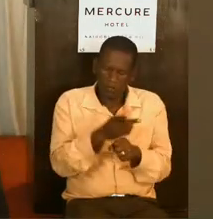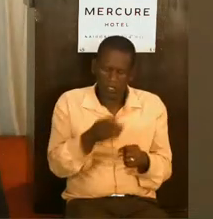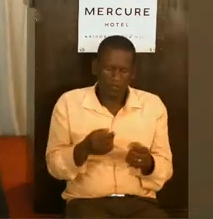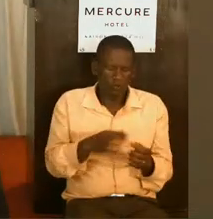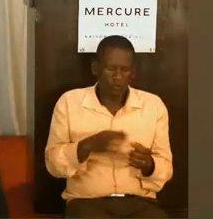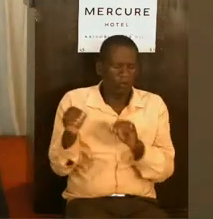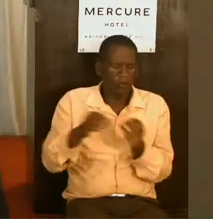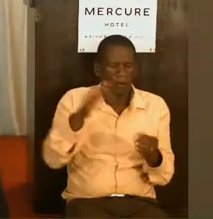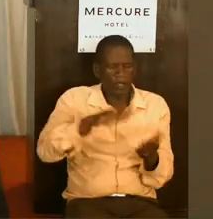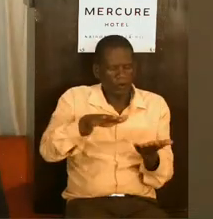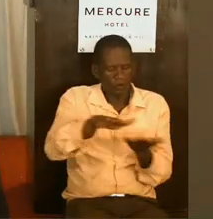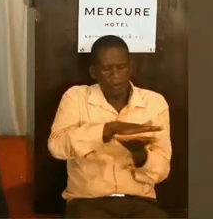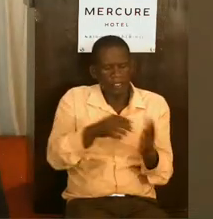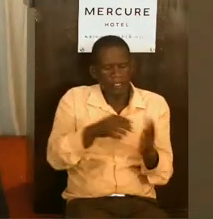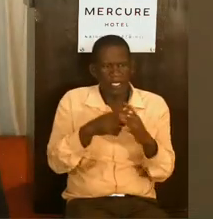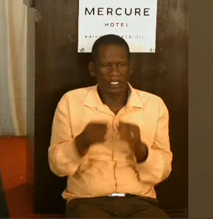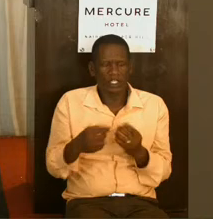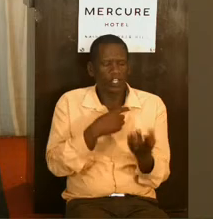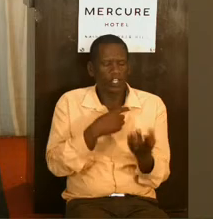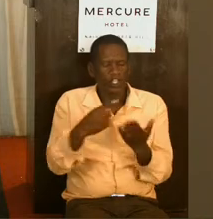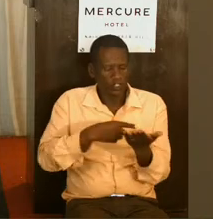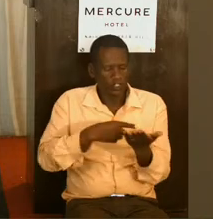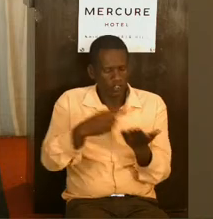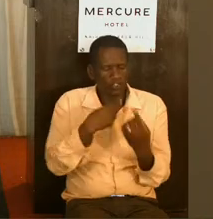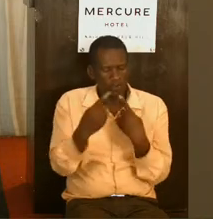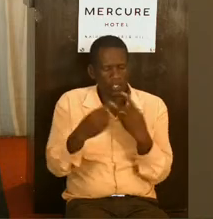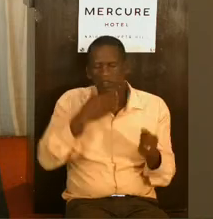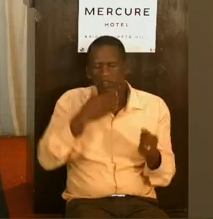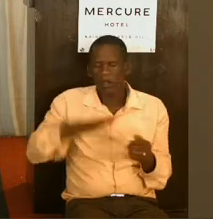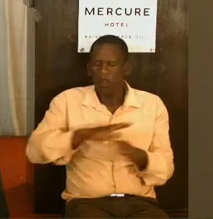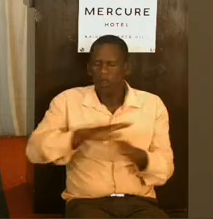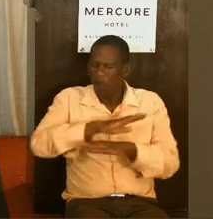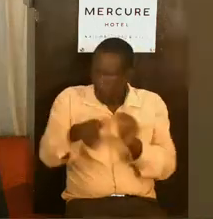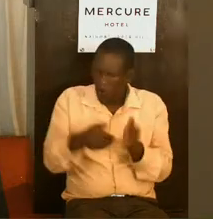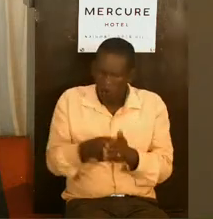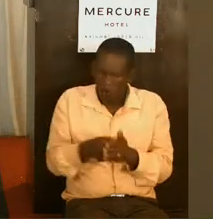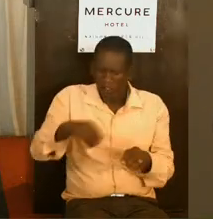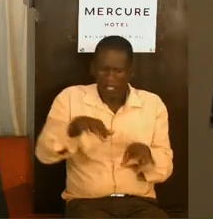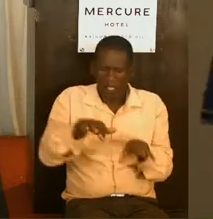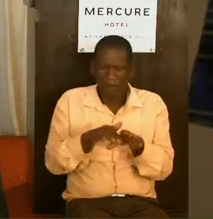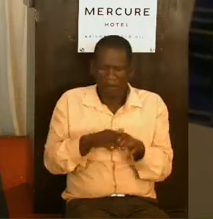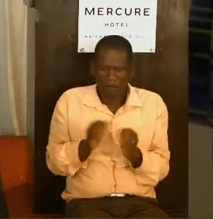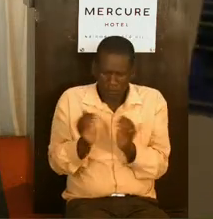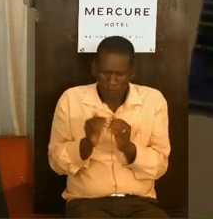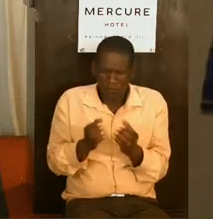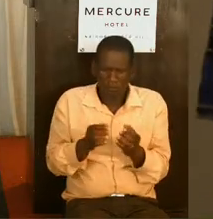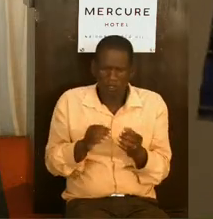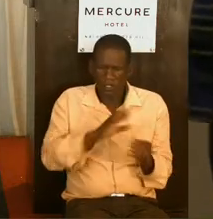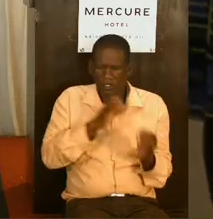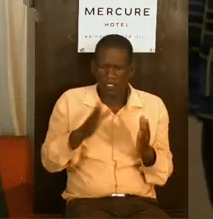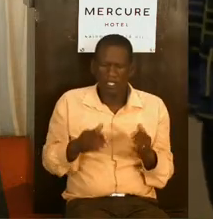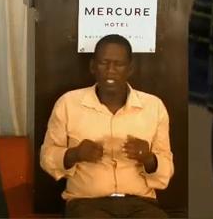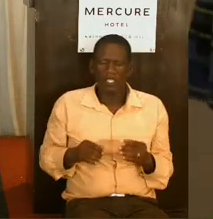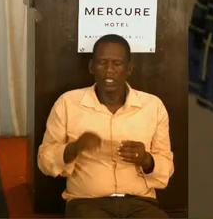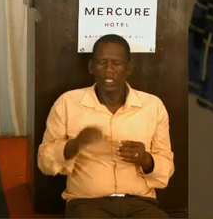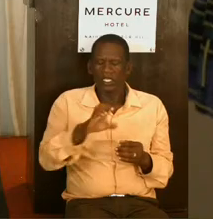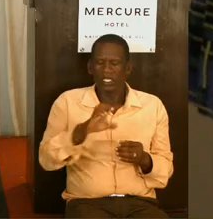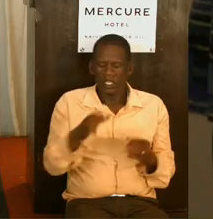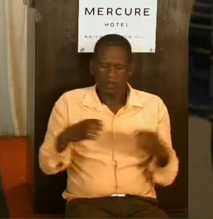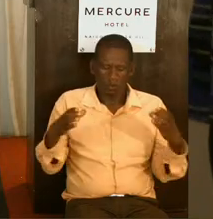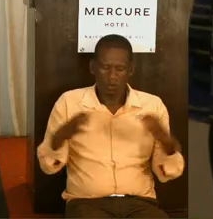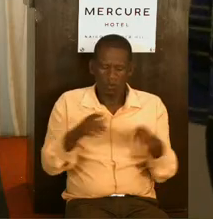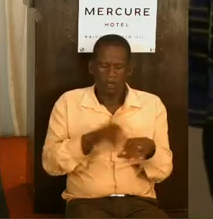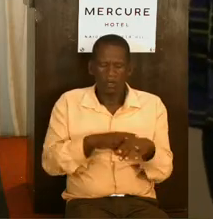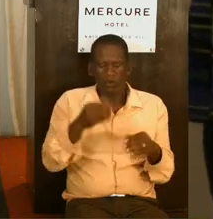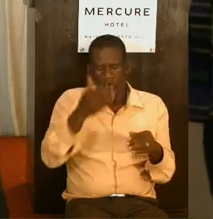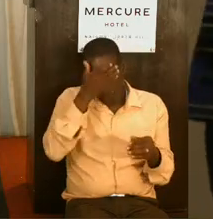the basics and and start you know talking to parents because all of us who are members of jumia's and all this other they don't know the core group they sell groups when you go